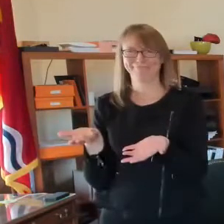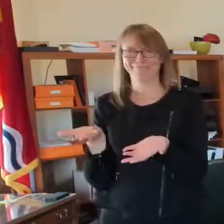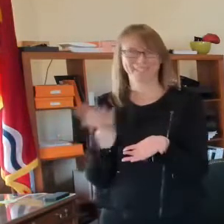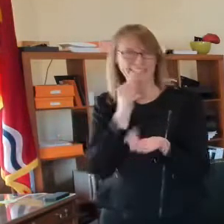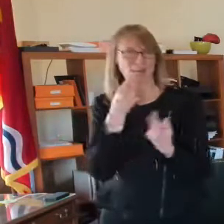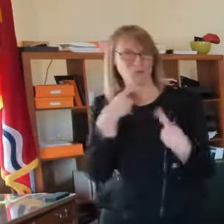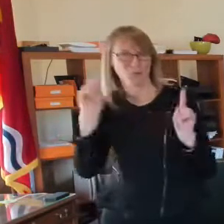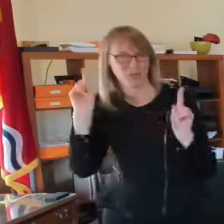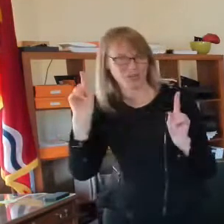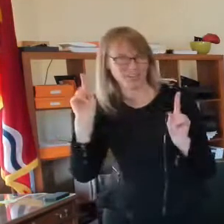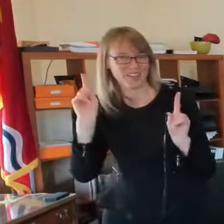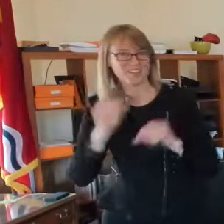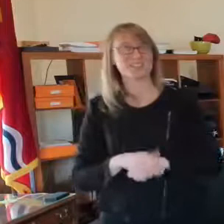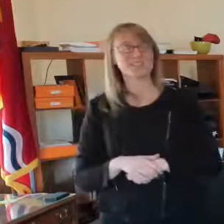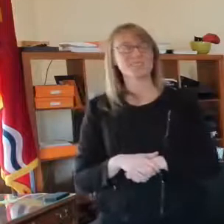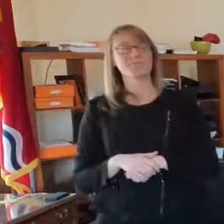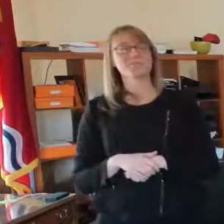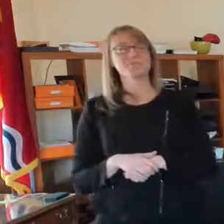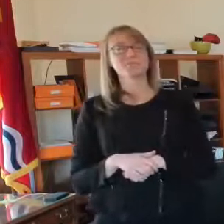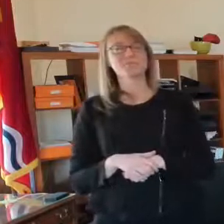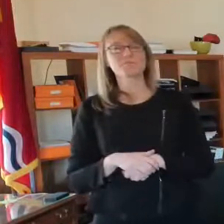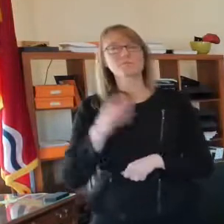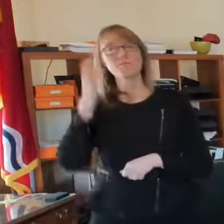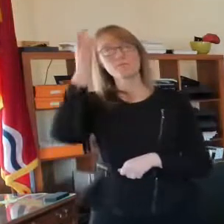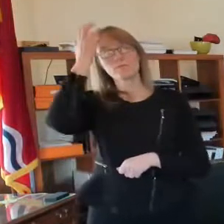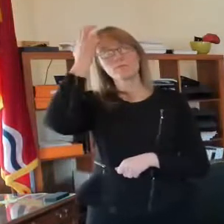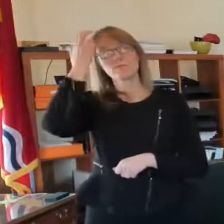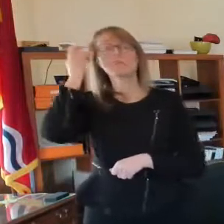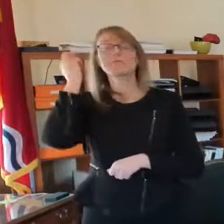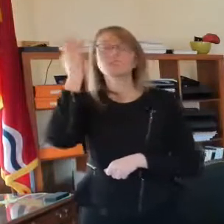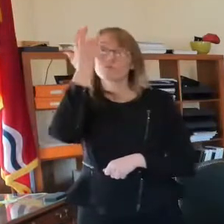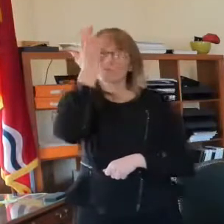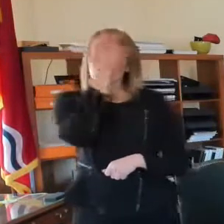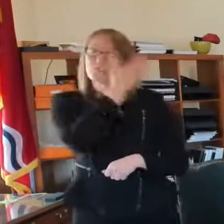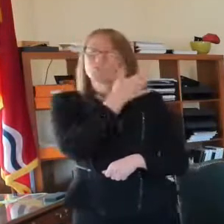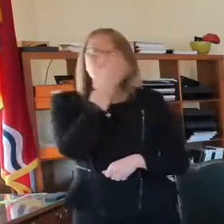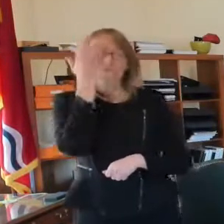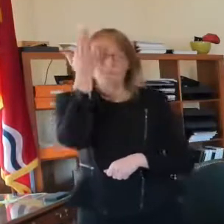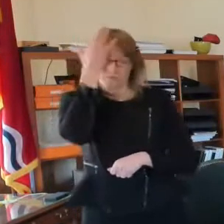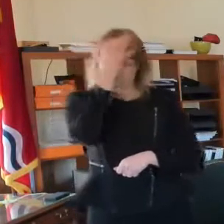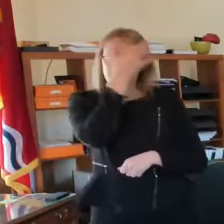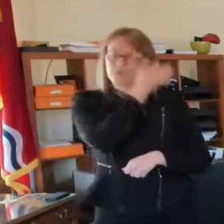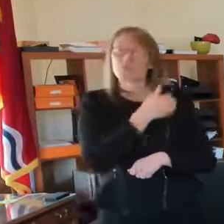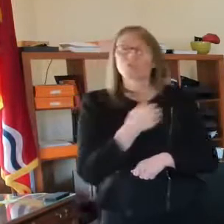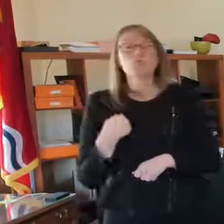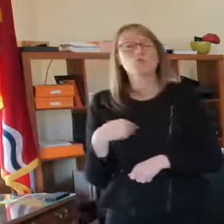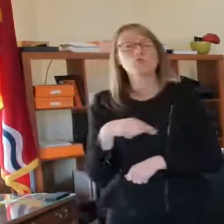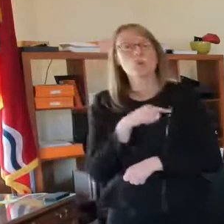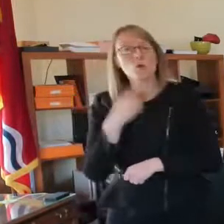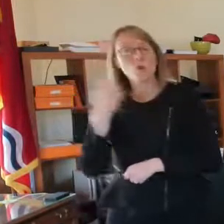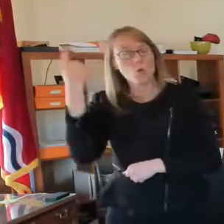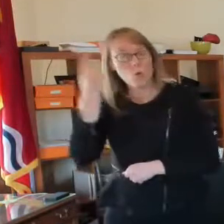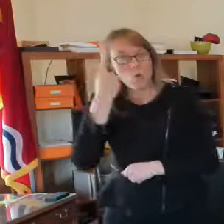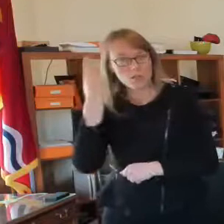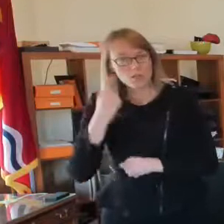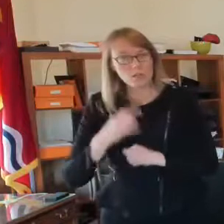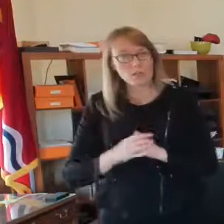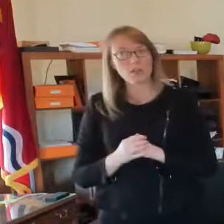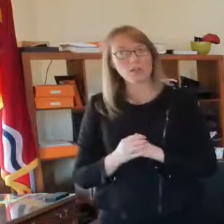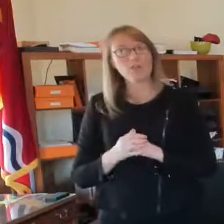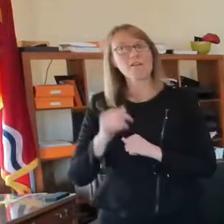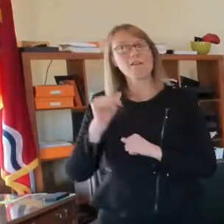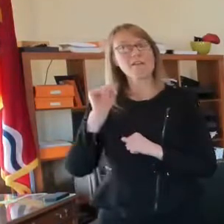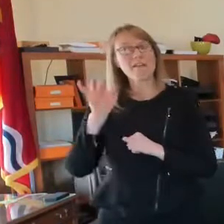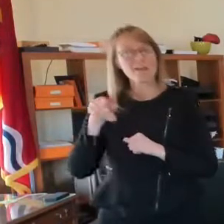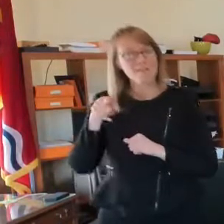through here is, can a business even open if they can only do 25% of their capacity? Can they even afford